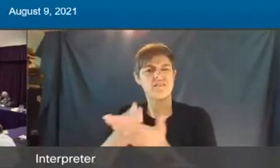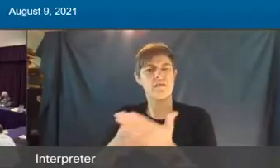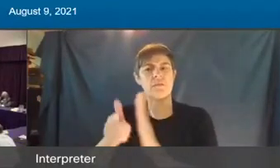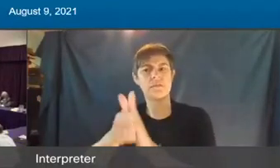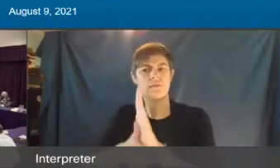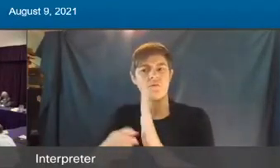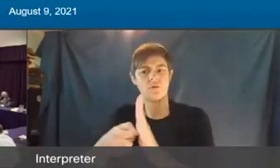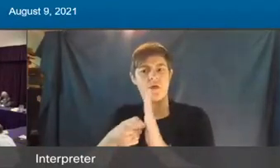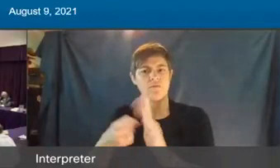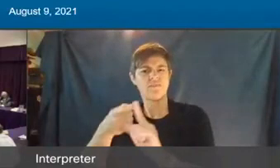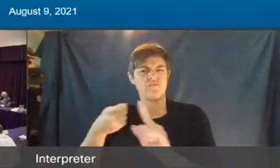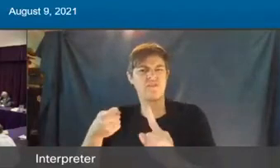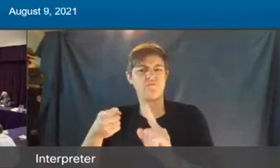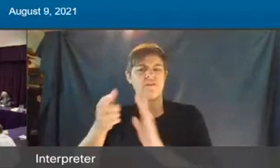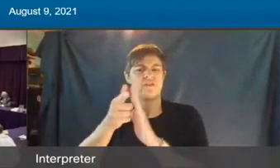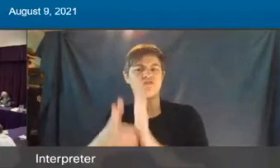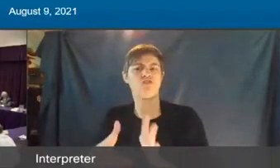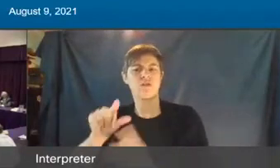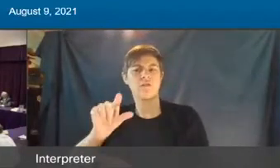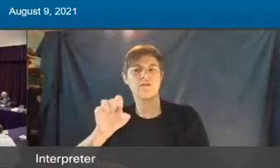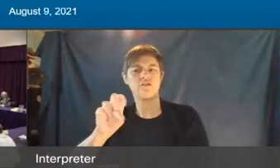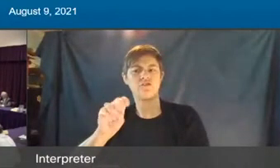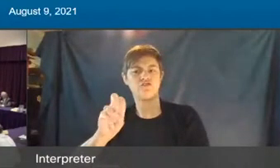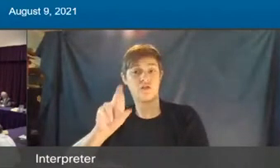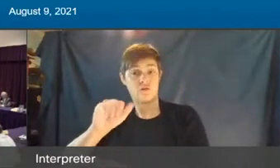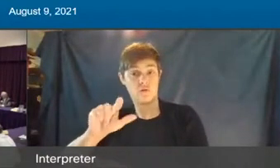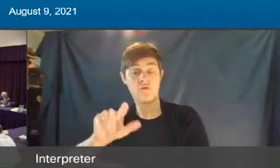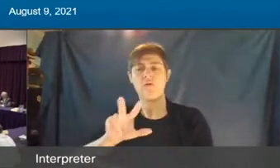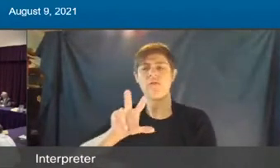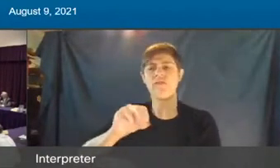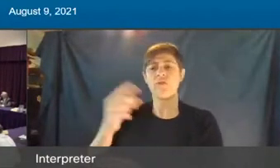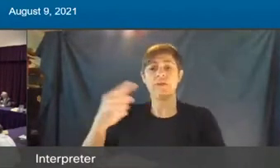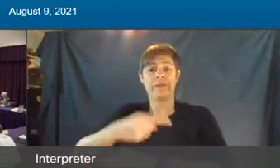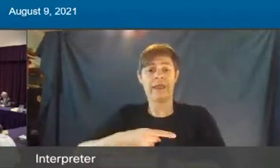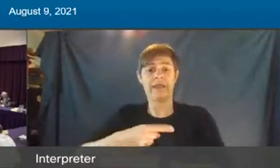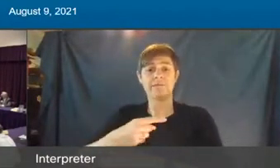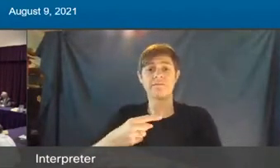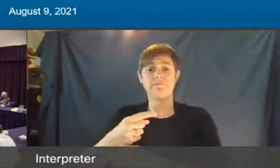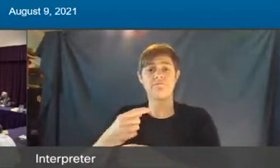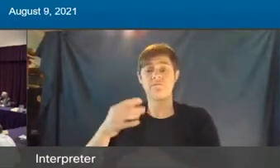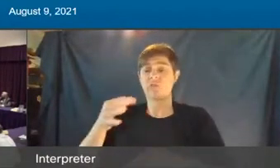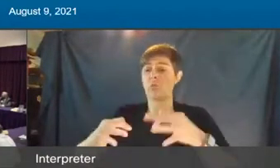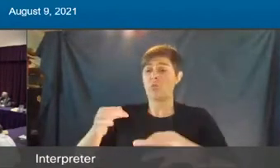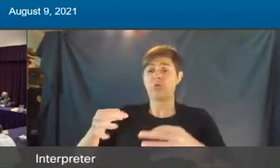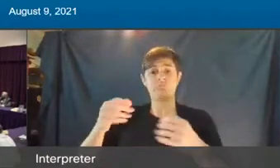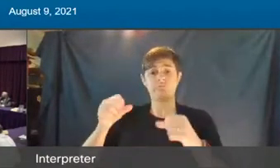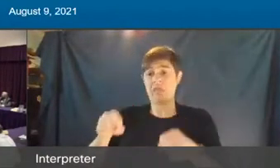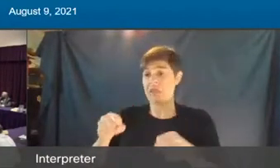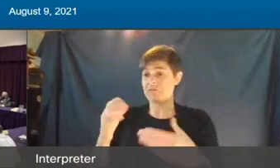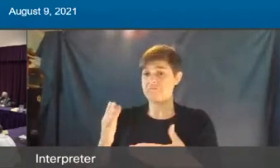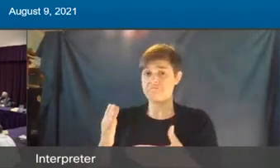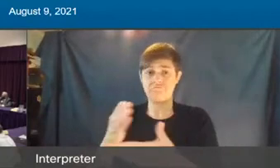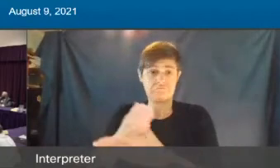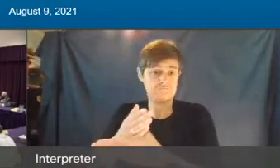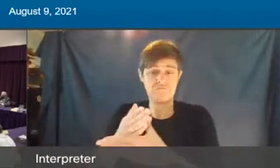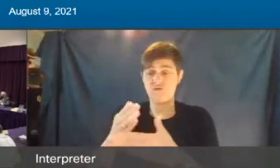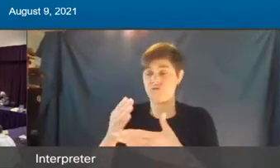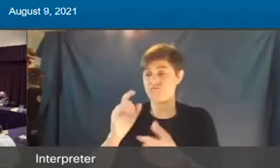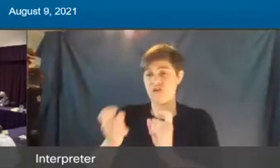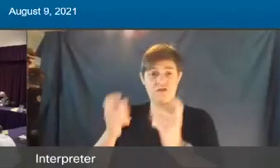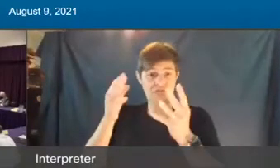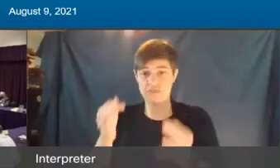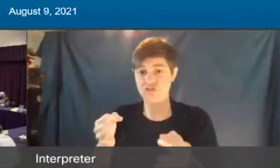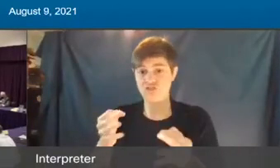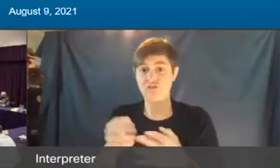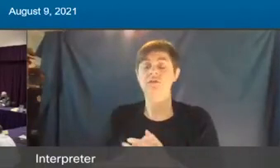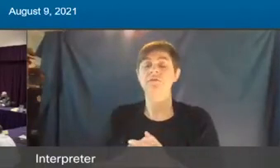Attorney General, and then the court has 30 days to enter judgment after the Attorney General files the